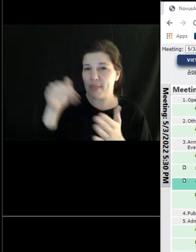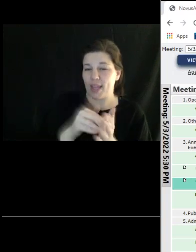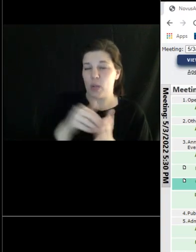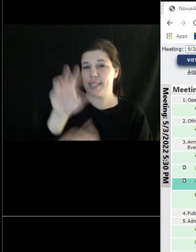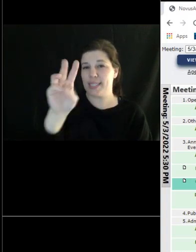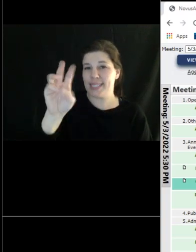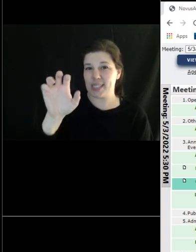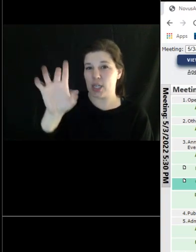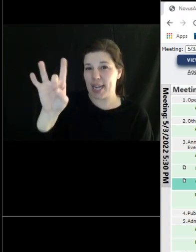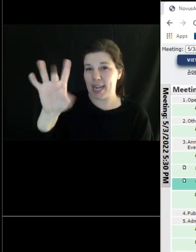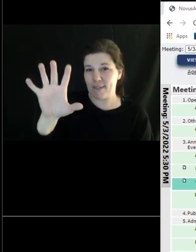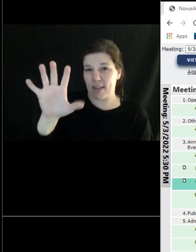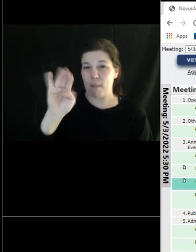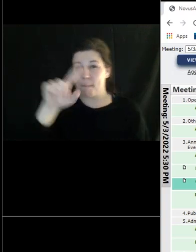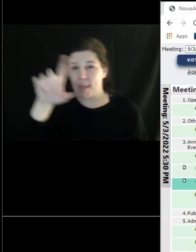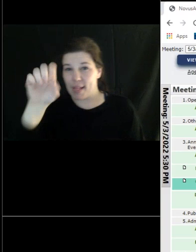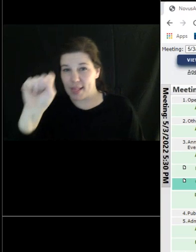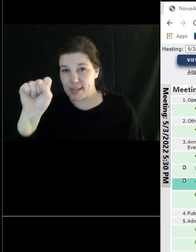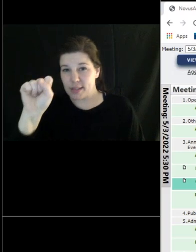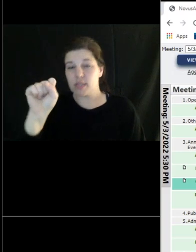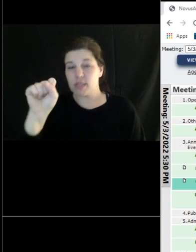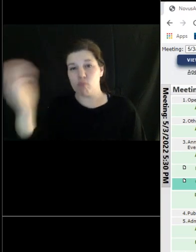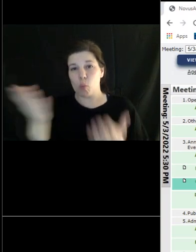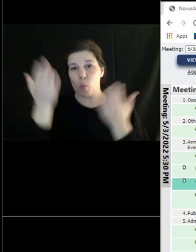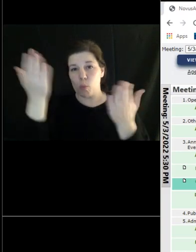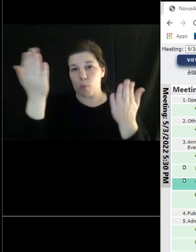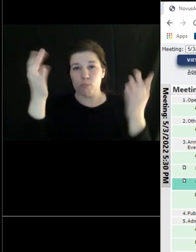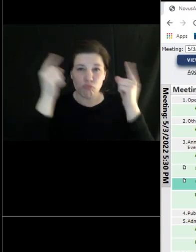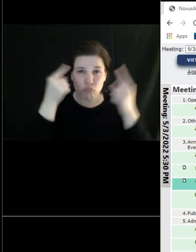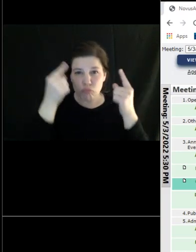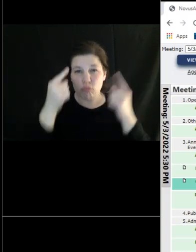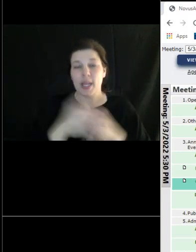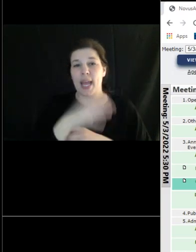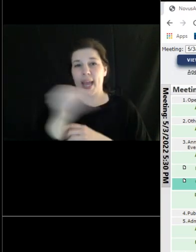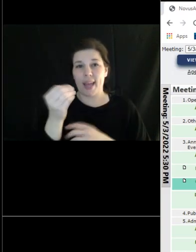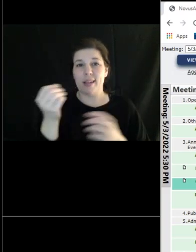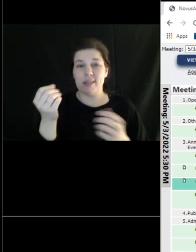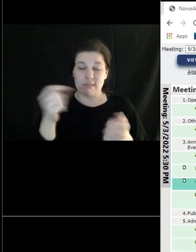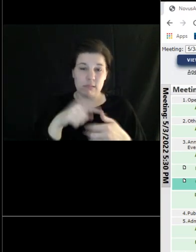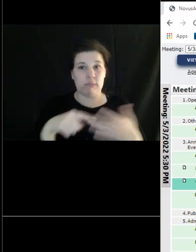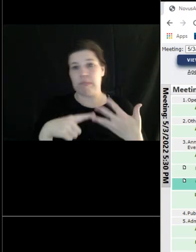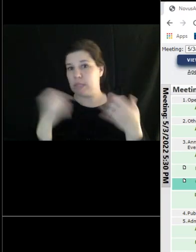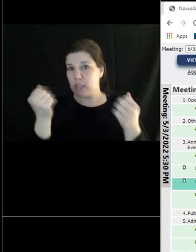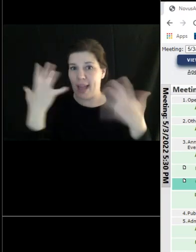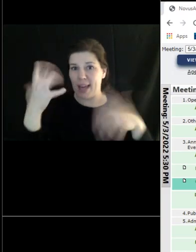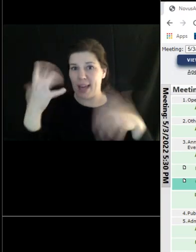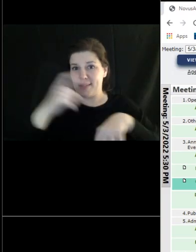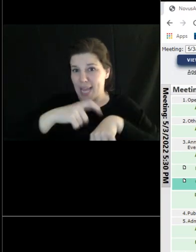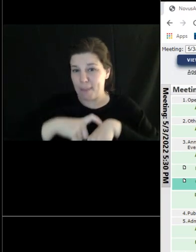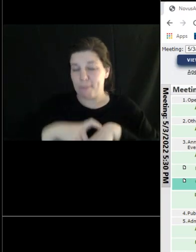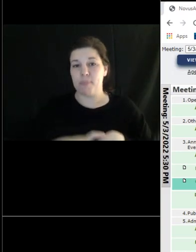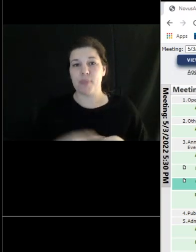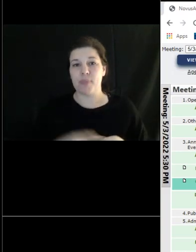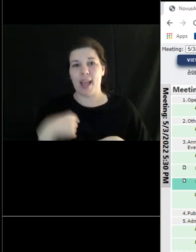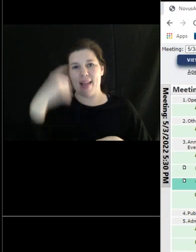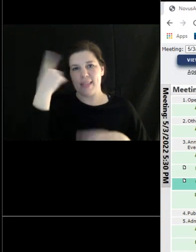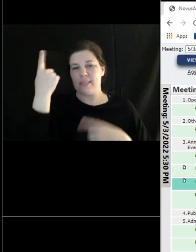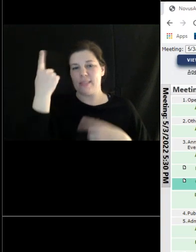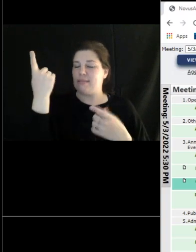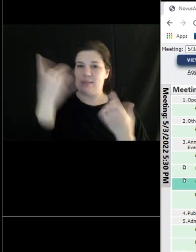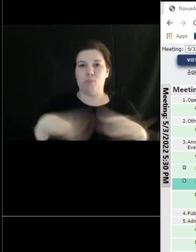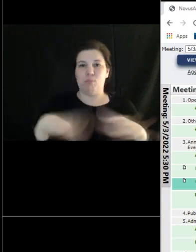3,685 bills and proposed committee bills were considered. And of course, a lot of those eat up a lot of time and headlines. And I think it's always important to remember,